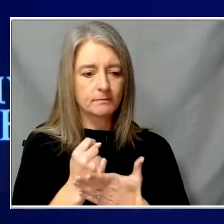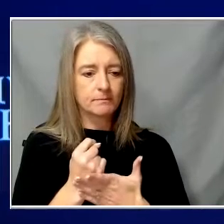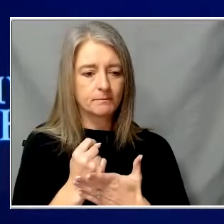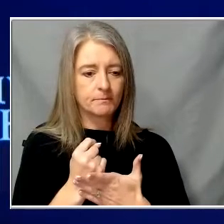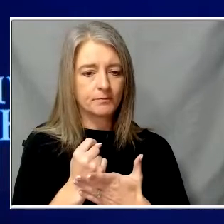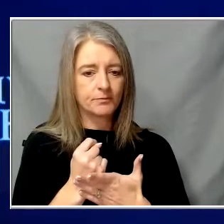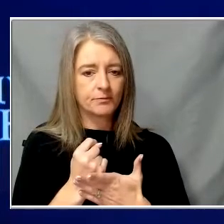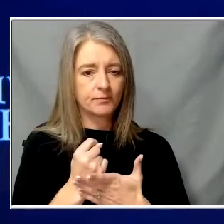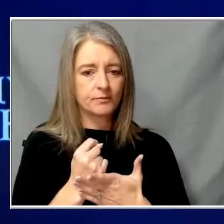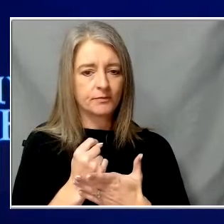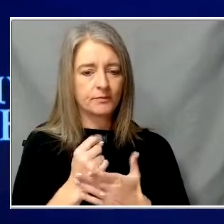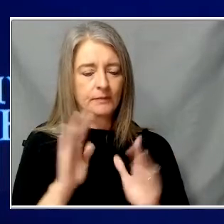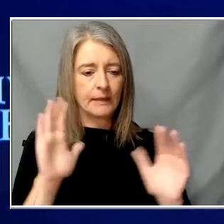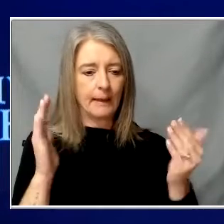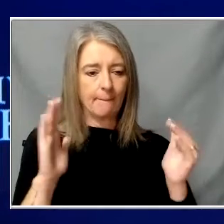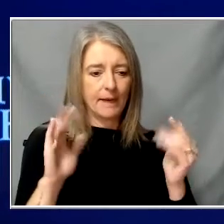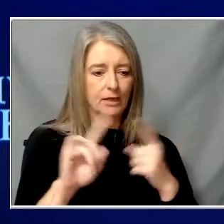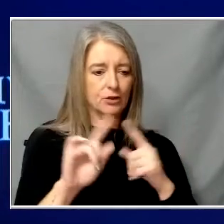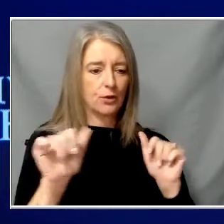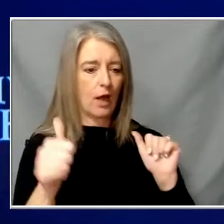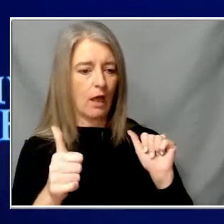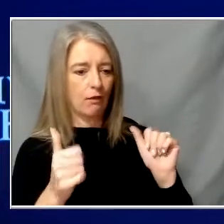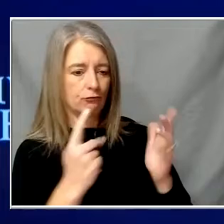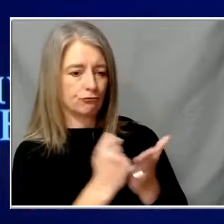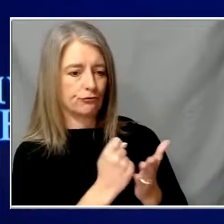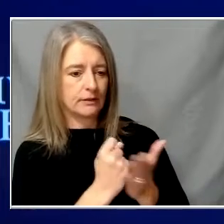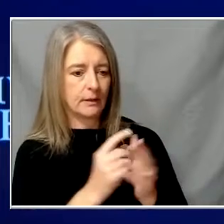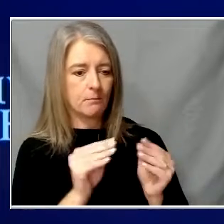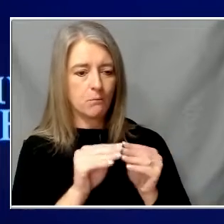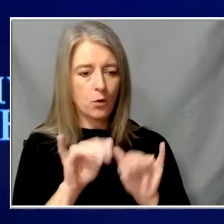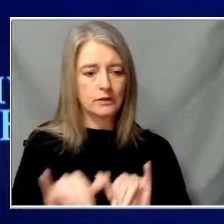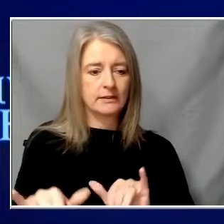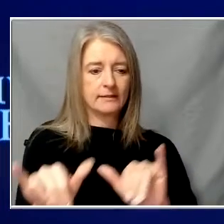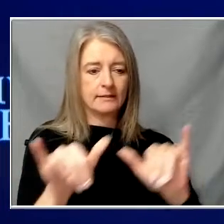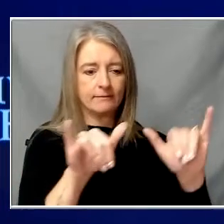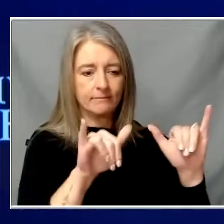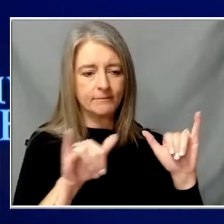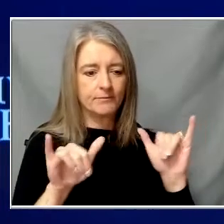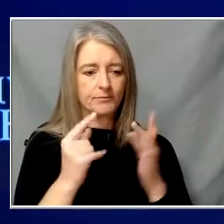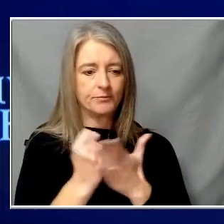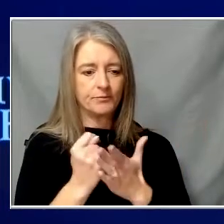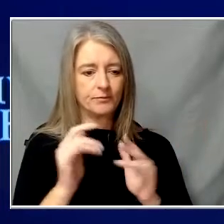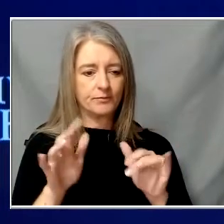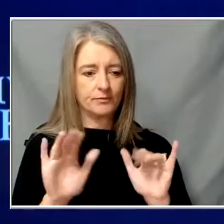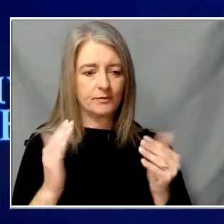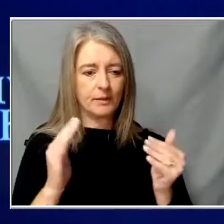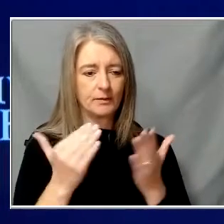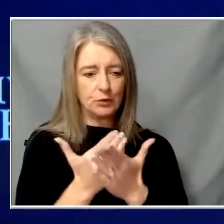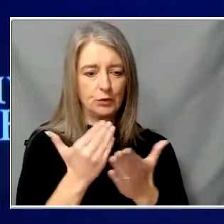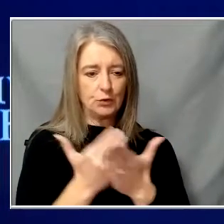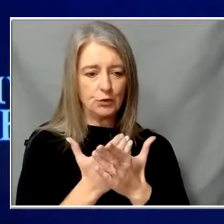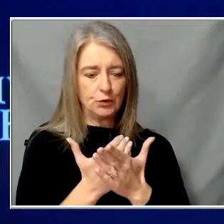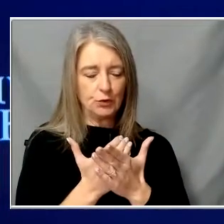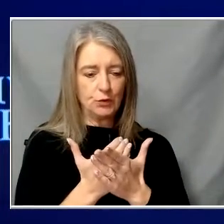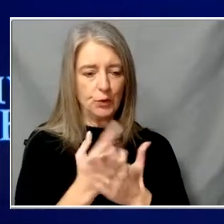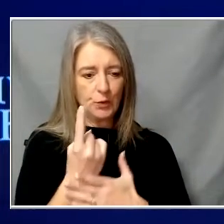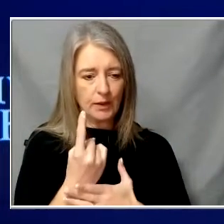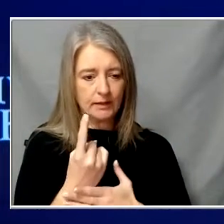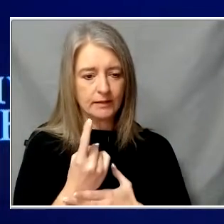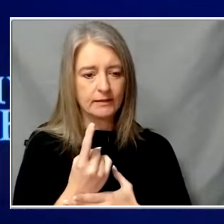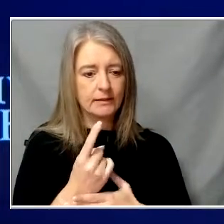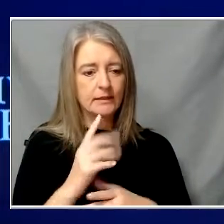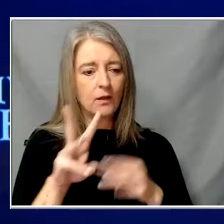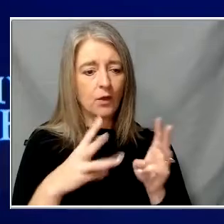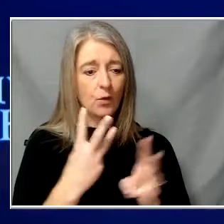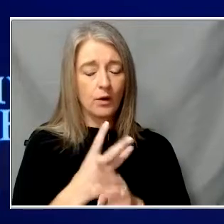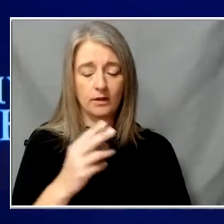is compared to another treatment. So a more standard treatment is compared to a newer treatment. Because in the world of HIPEC, we're still